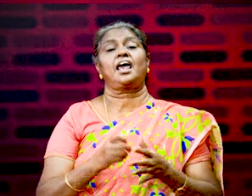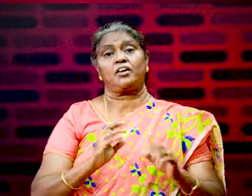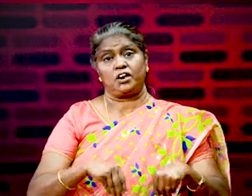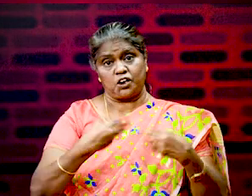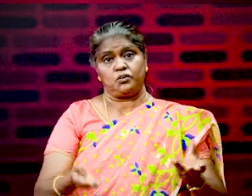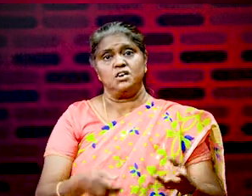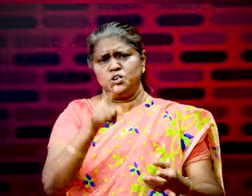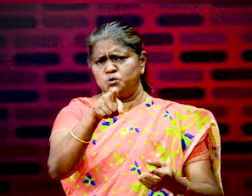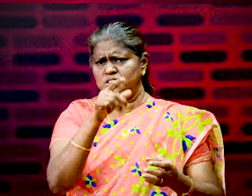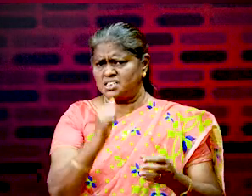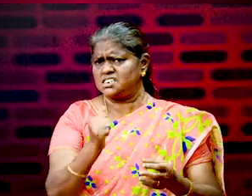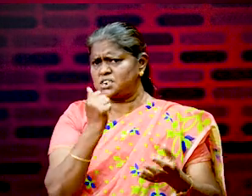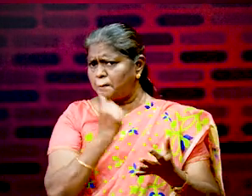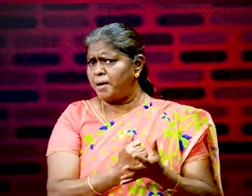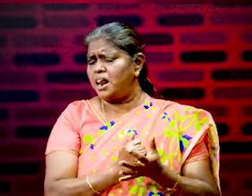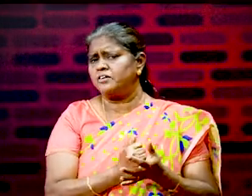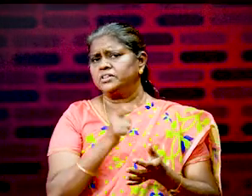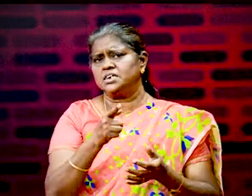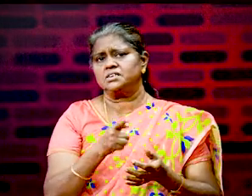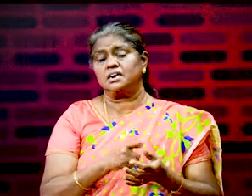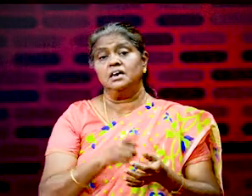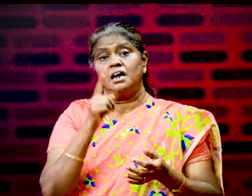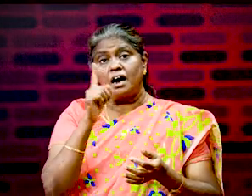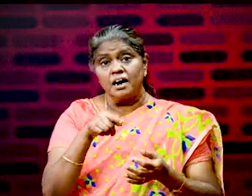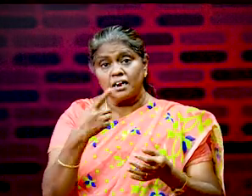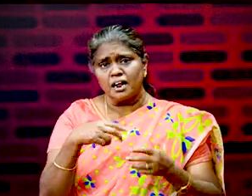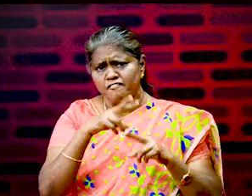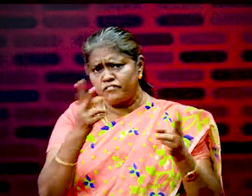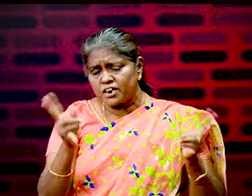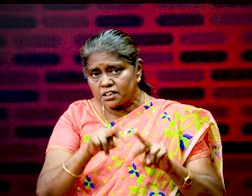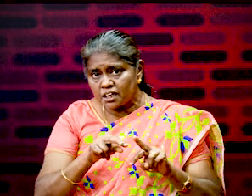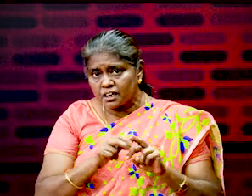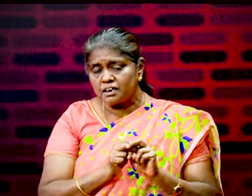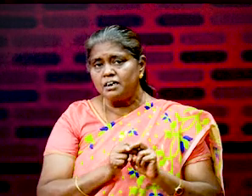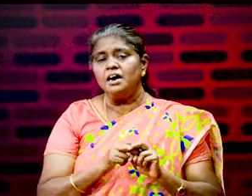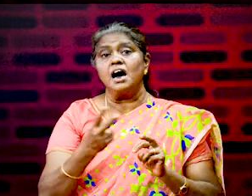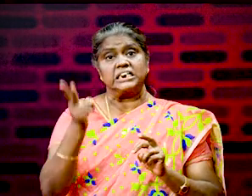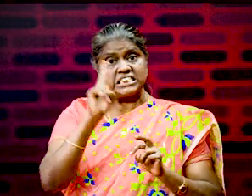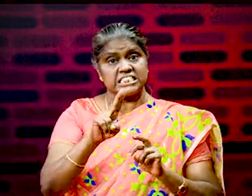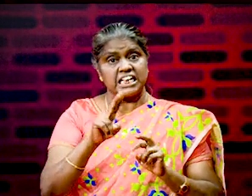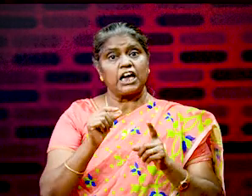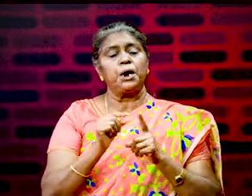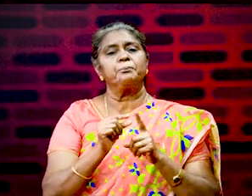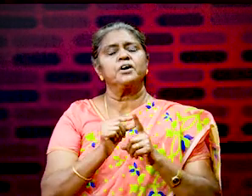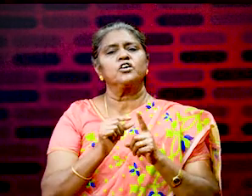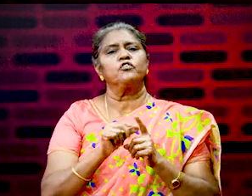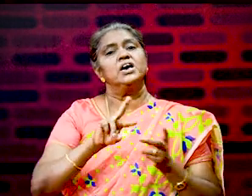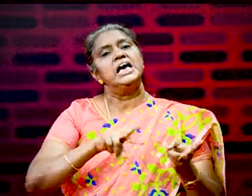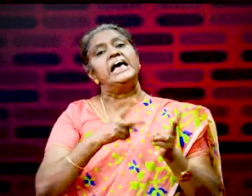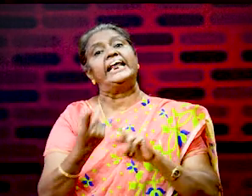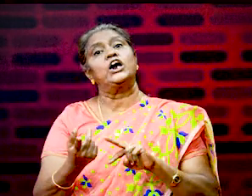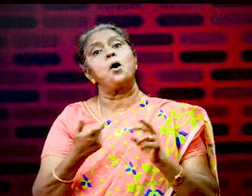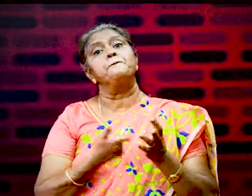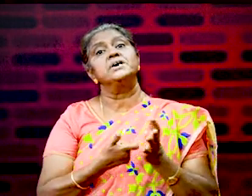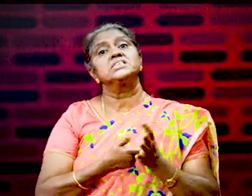And the second part of the compensation is God will recompense your works. You have toiled a lot for the Lord.